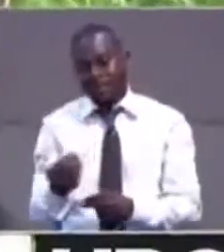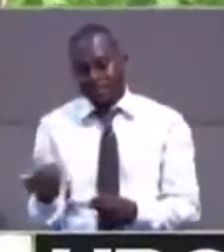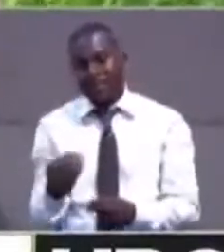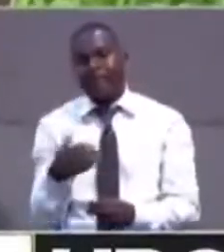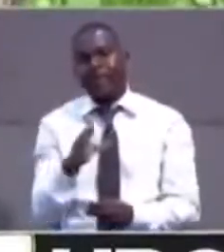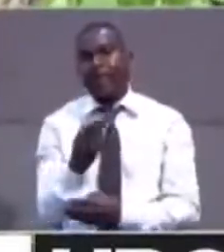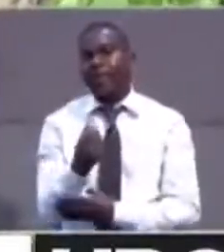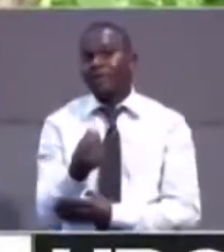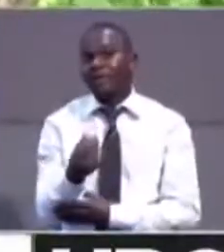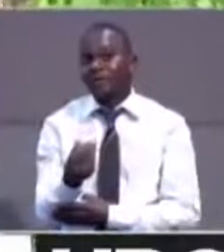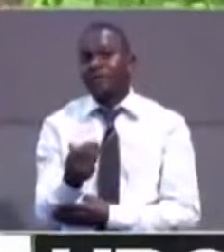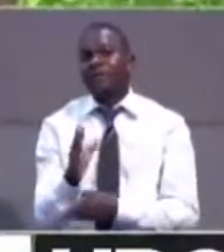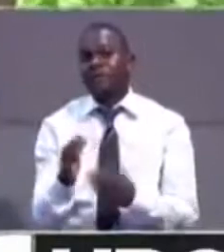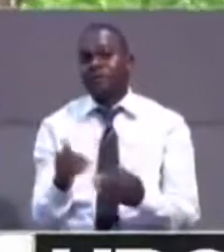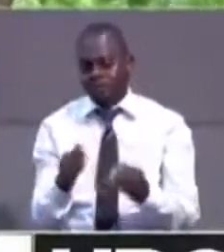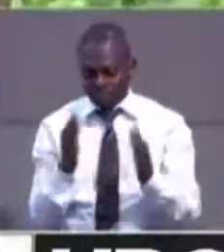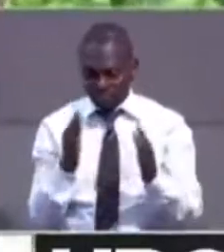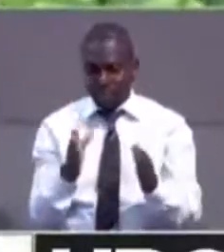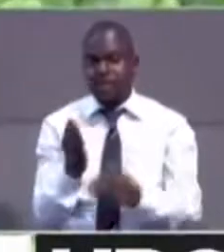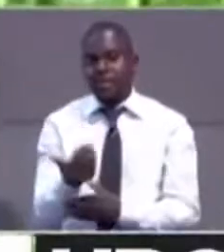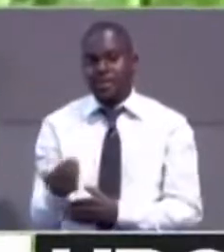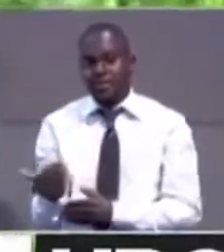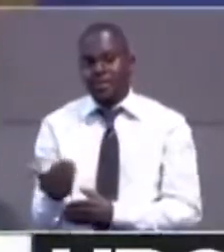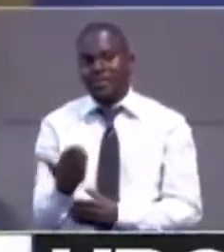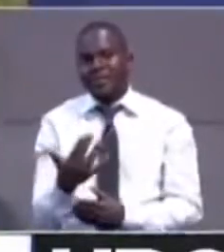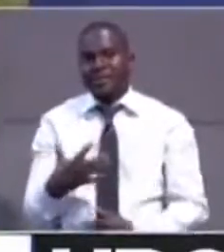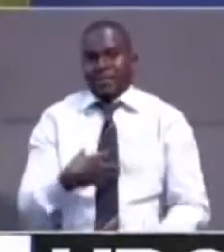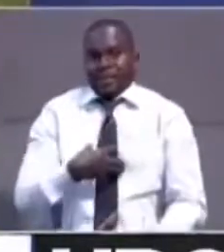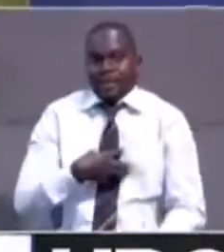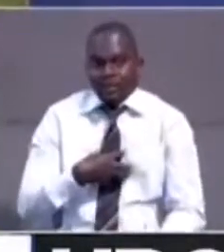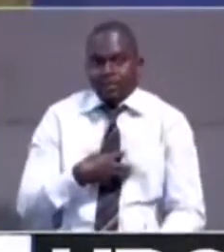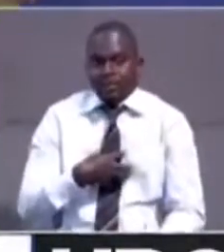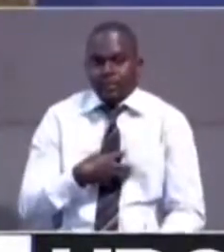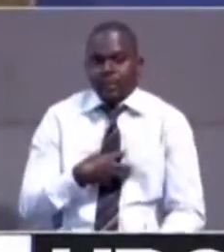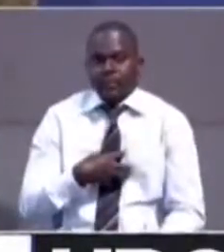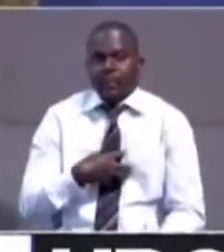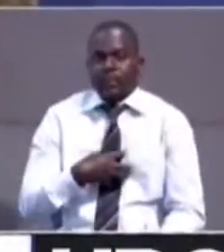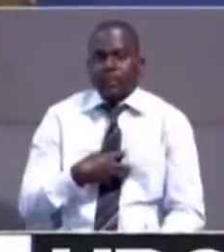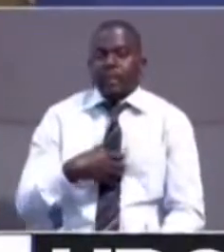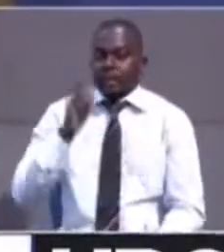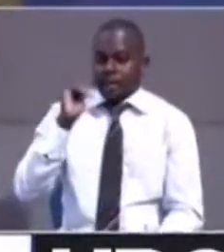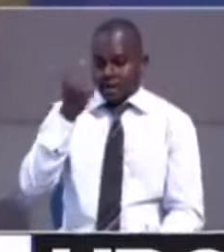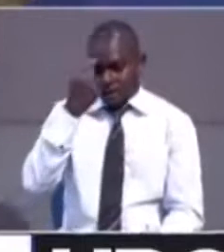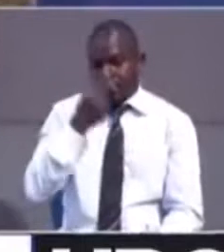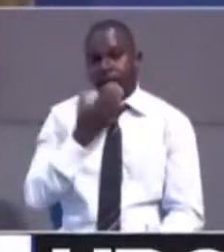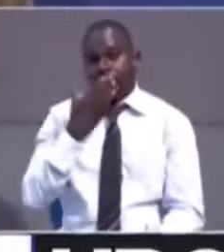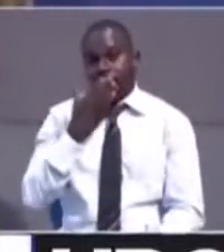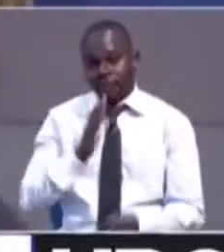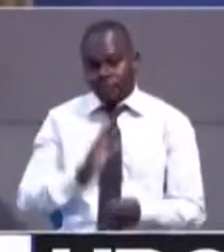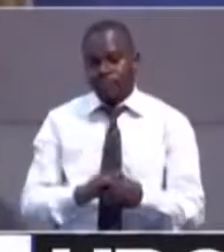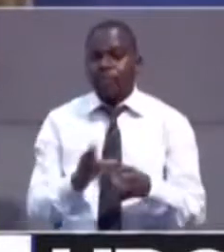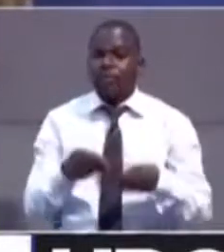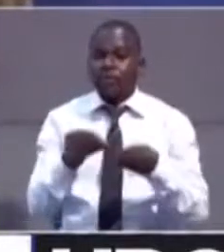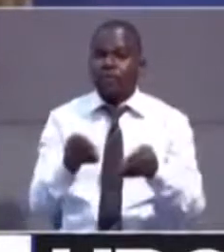which needs a lot of financial muscle, hence subjecting their children to child labor. And the government promised that we would